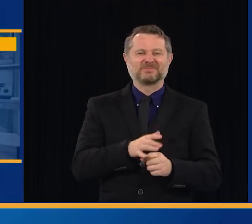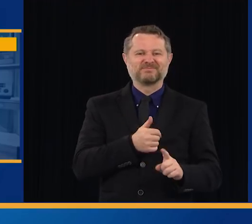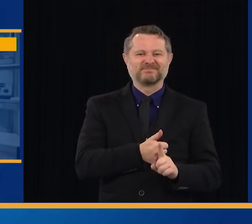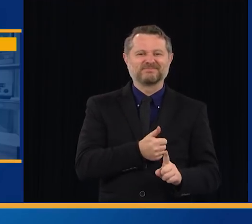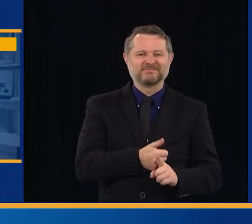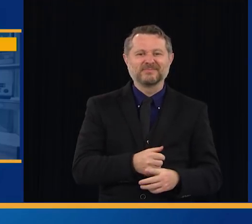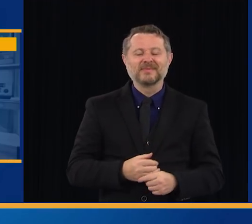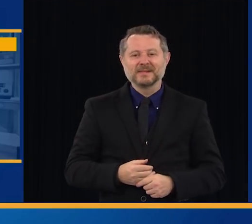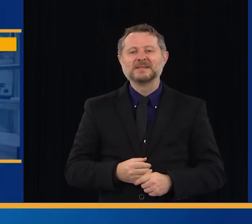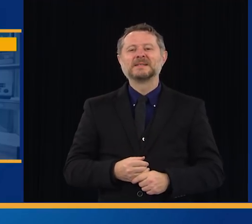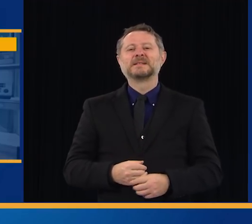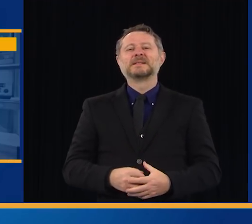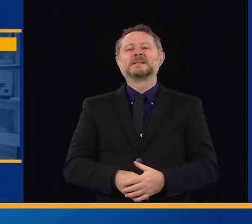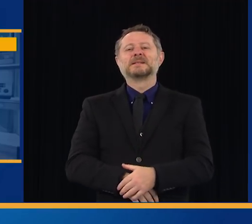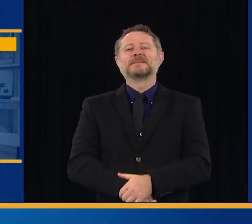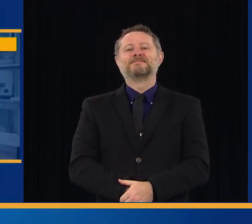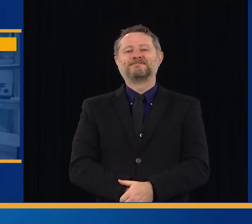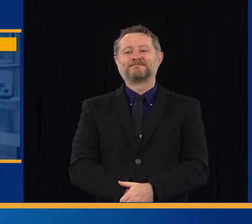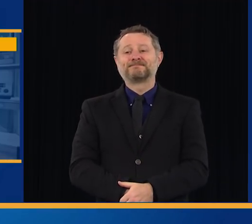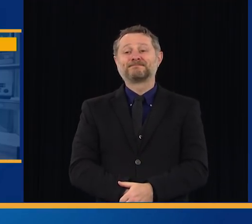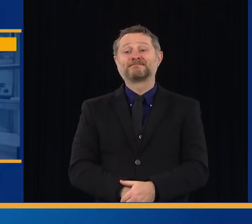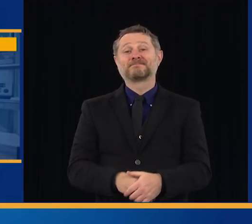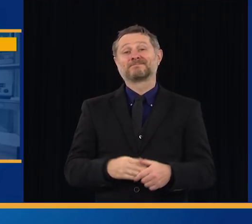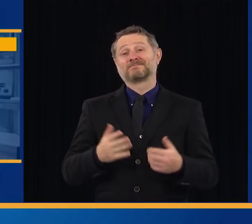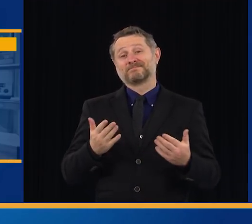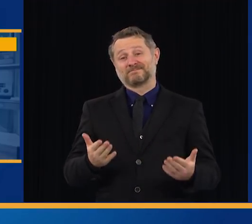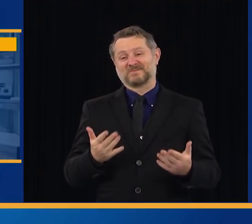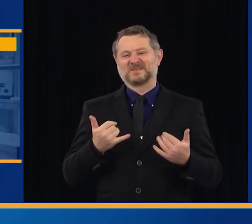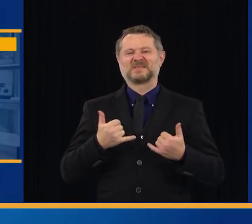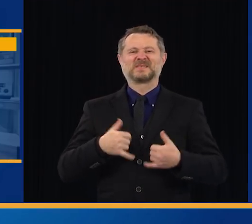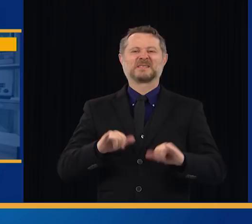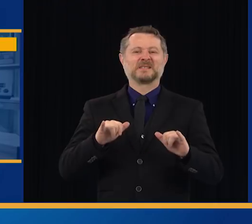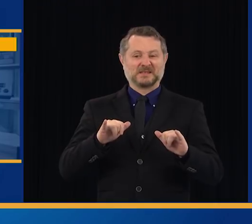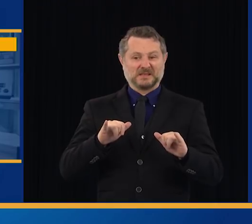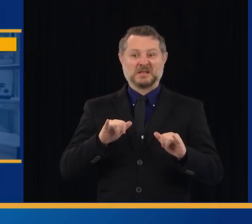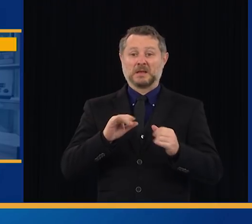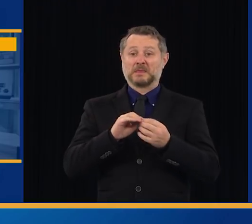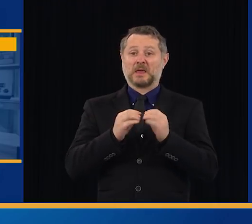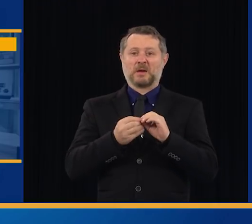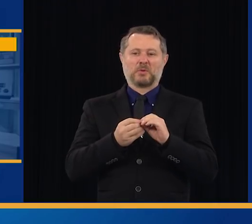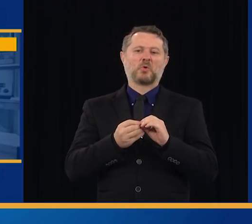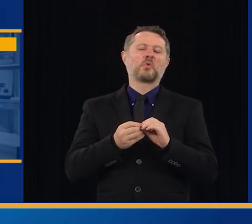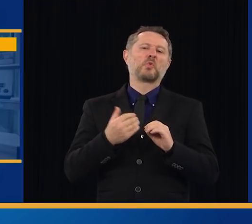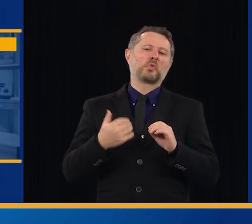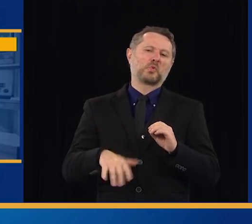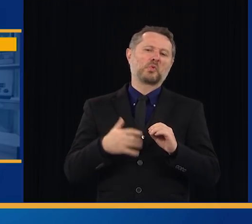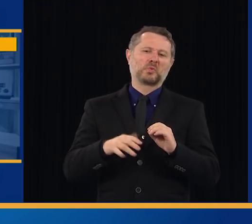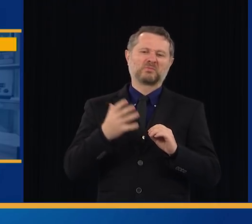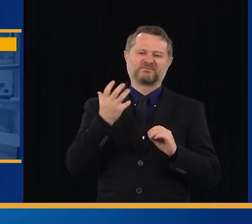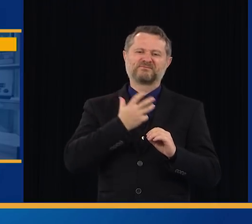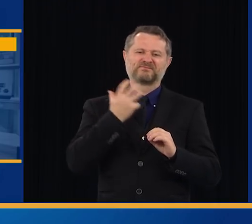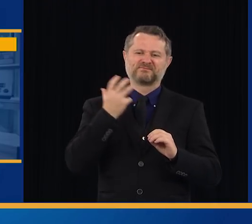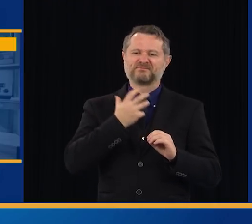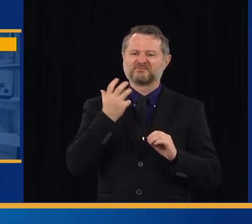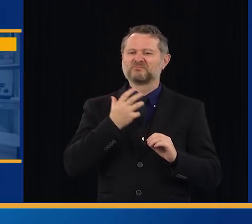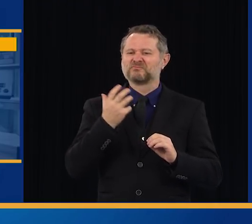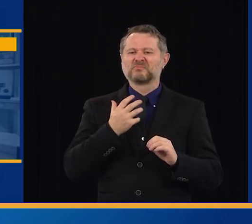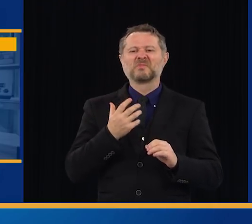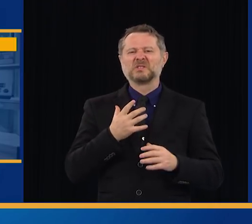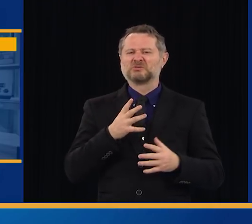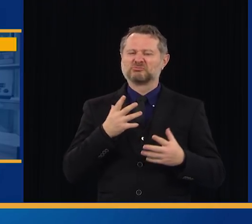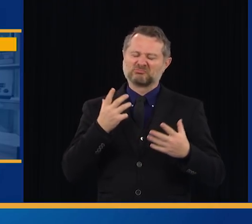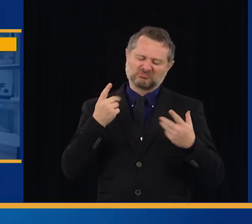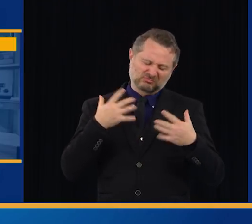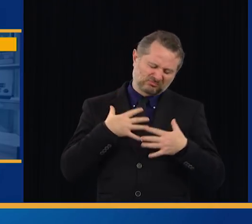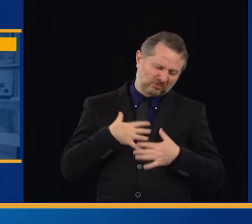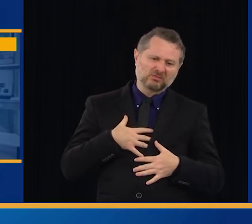That is still continuing at a really tragic rate. Of those